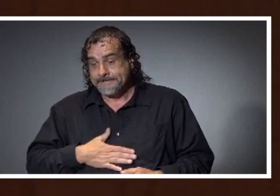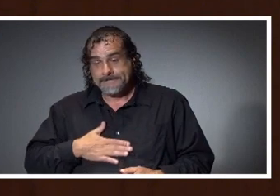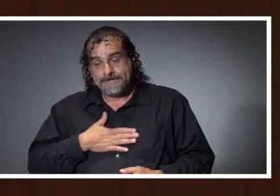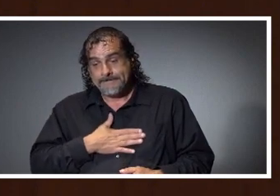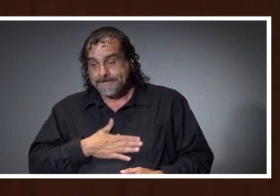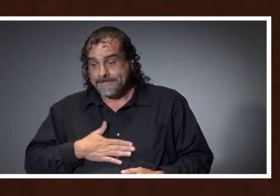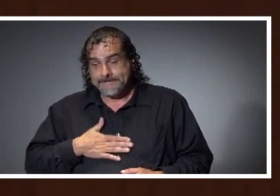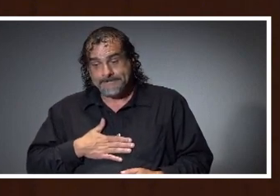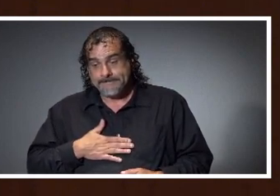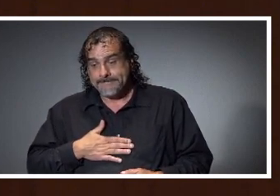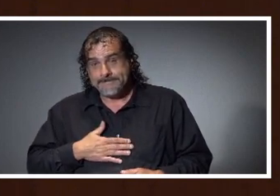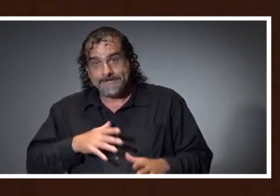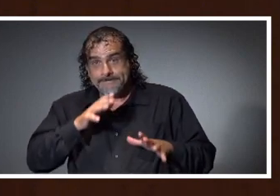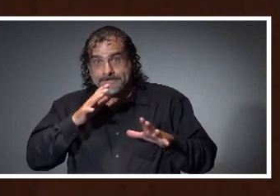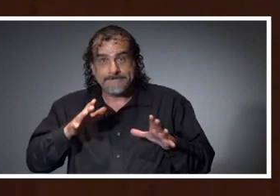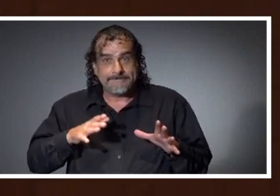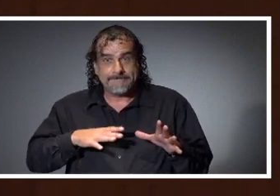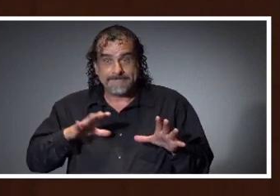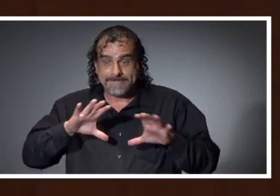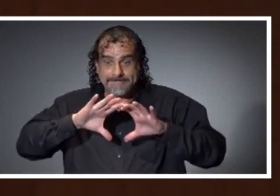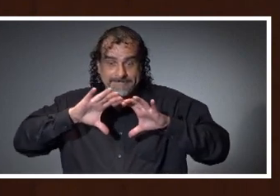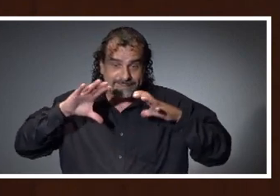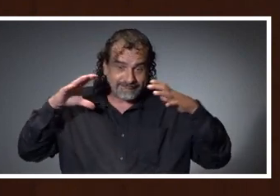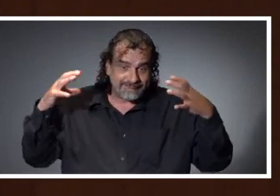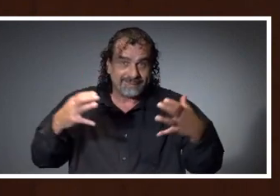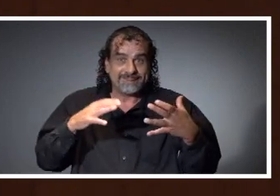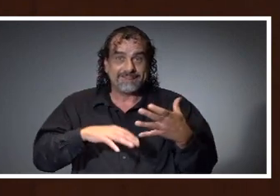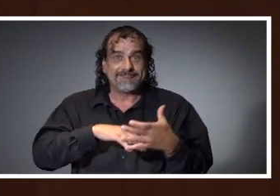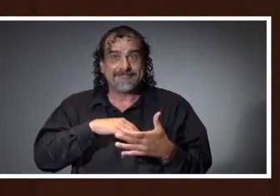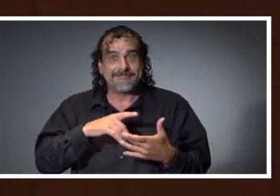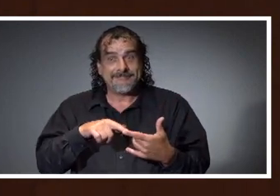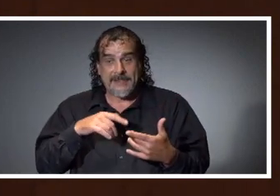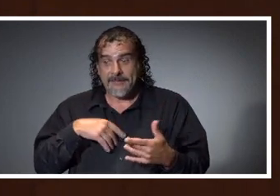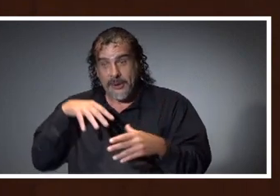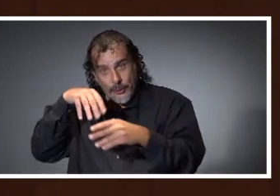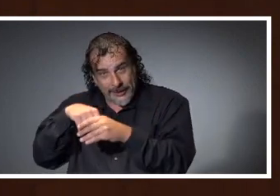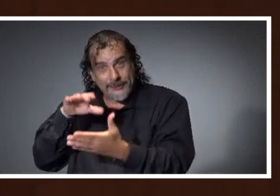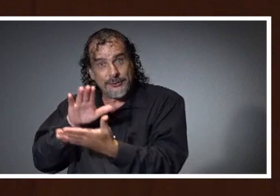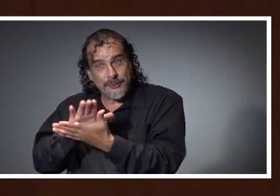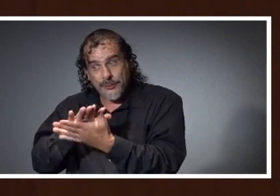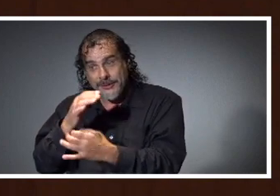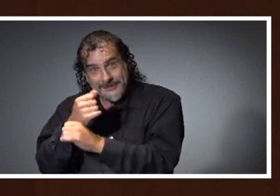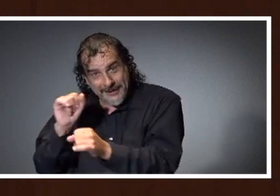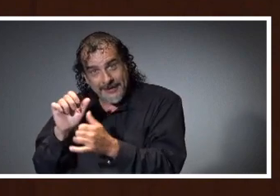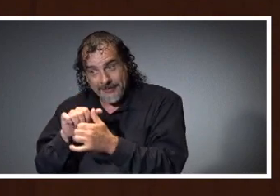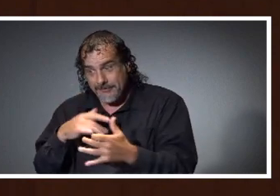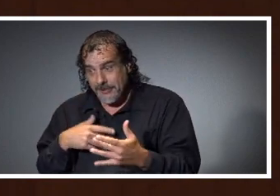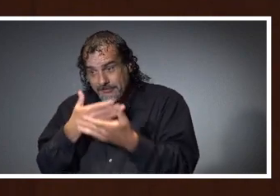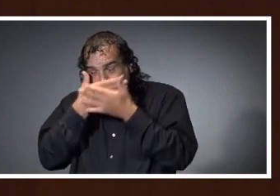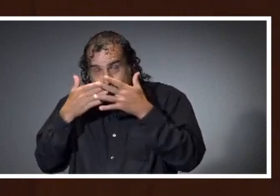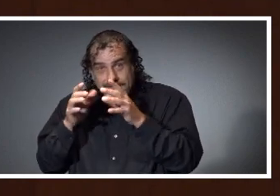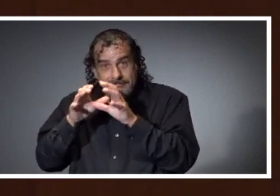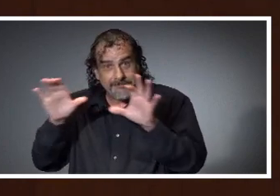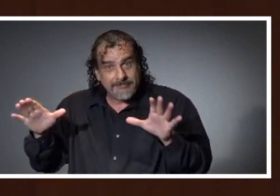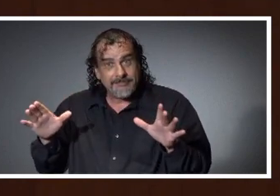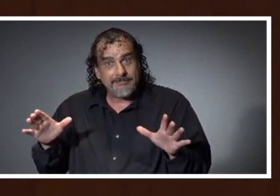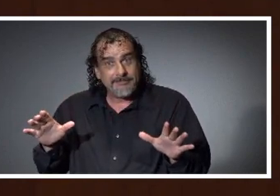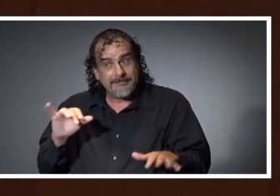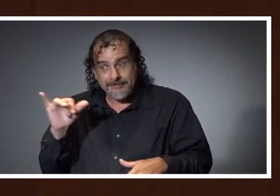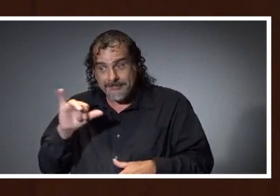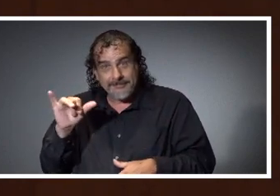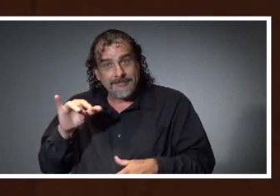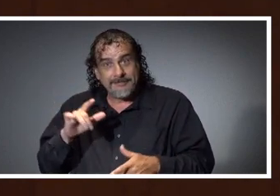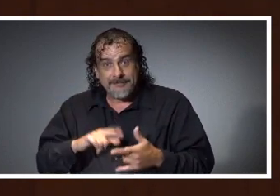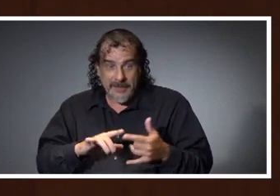please don't do unnecessary stuff outside of school. If your kid's doing something in school that's safe and they're socially distanced and wearing a mask, it's the same thing they should be